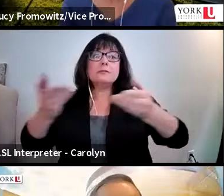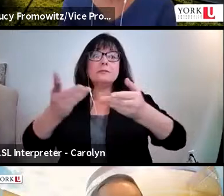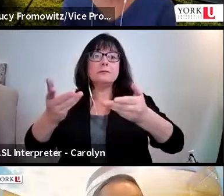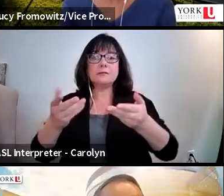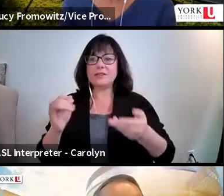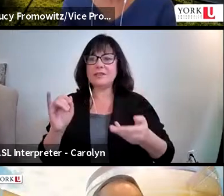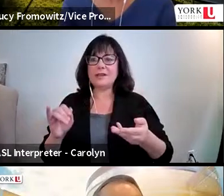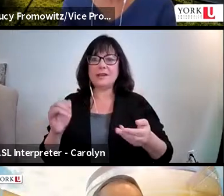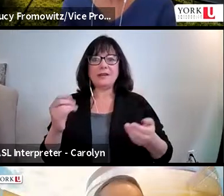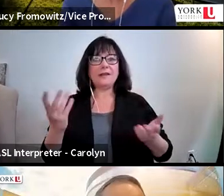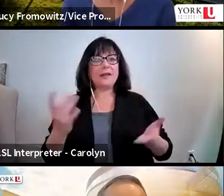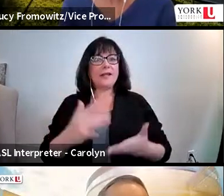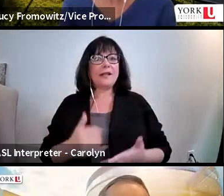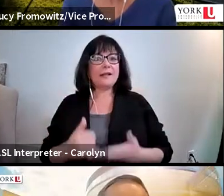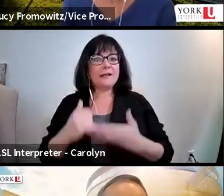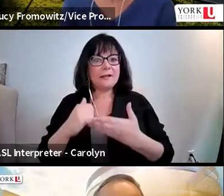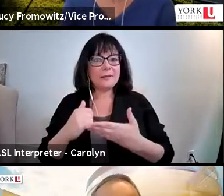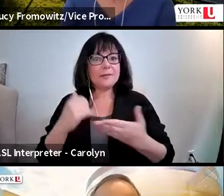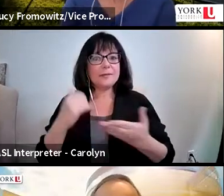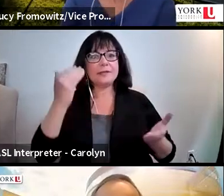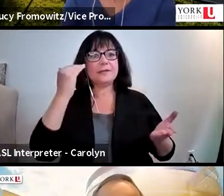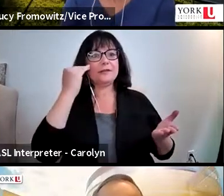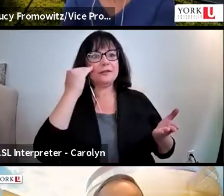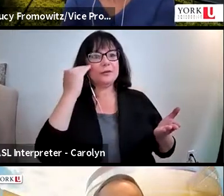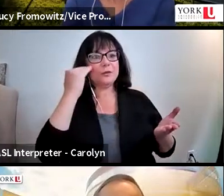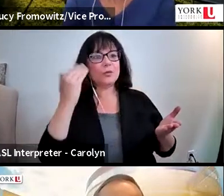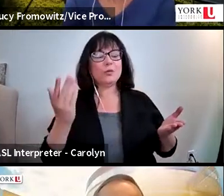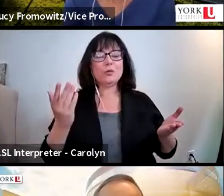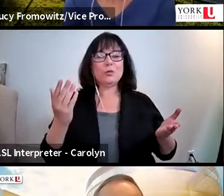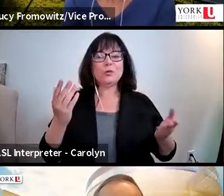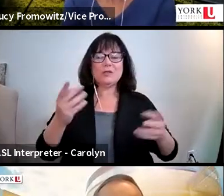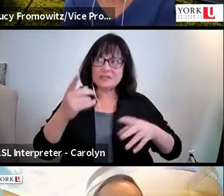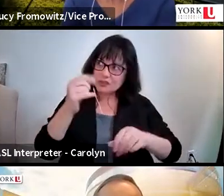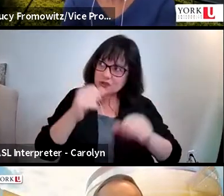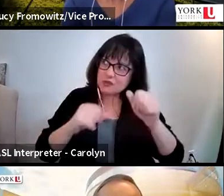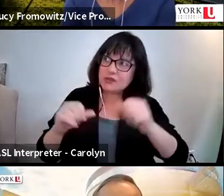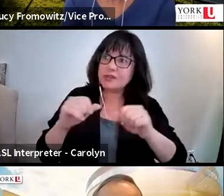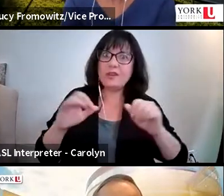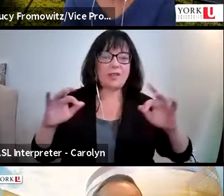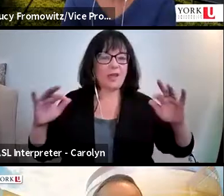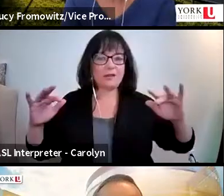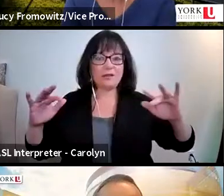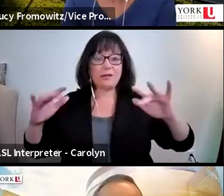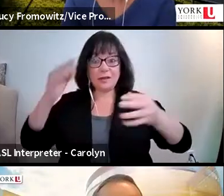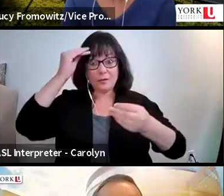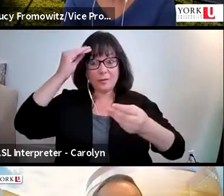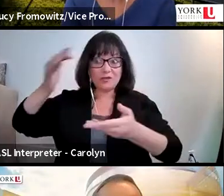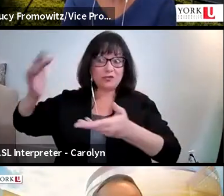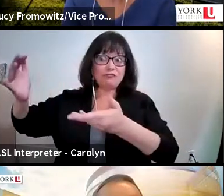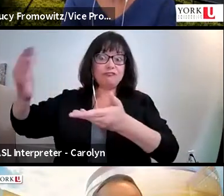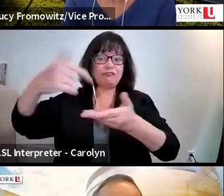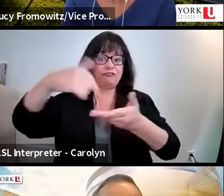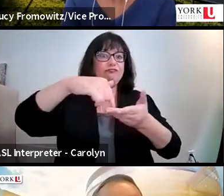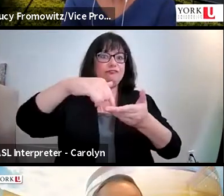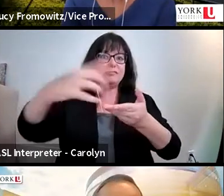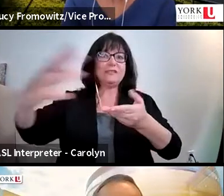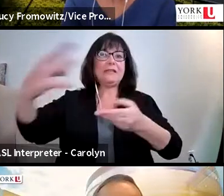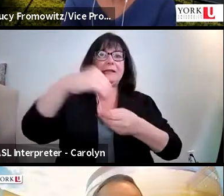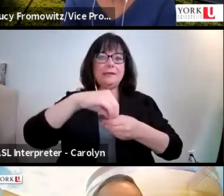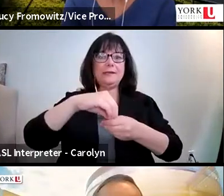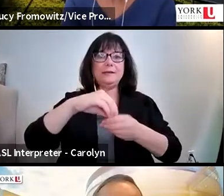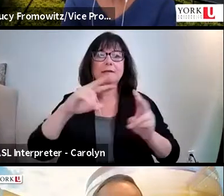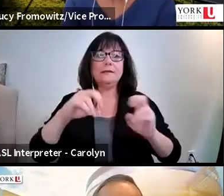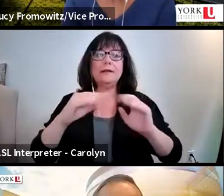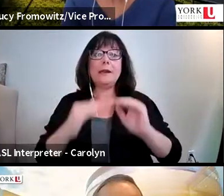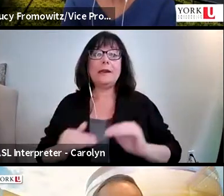sort of like inform and roll up into the equity plan. And once we have the equity plan, of course, it doesn't